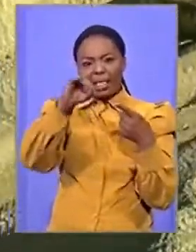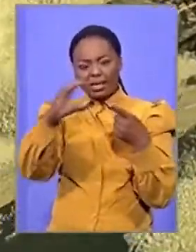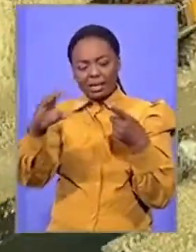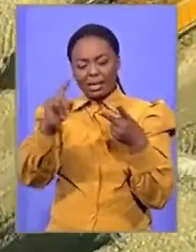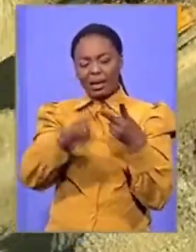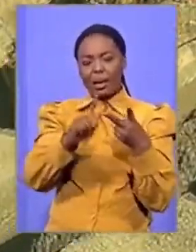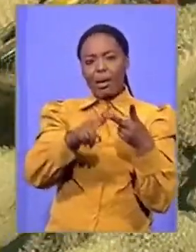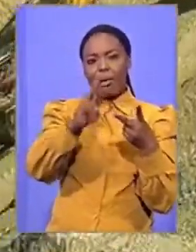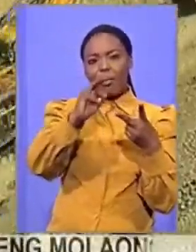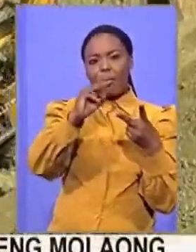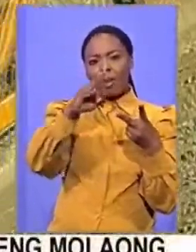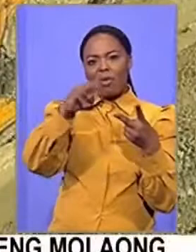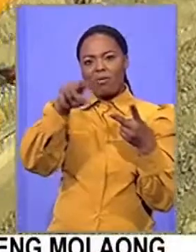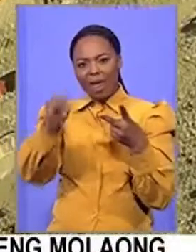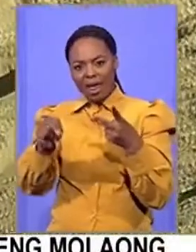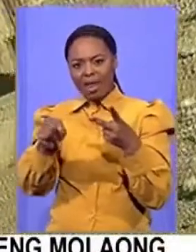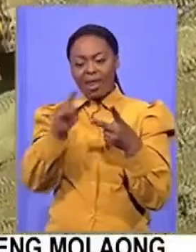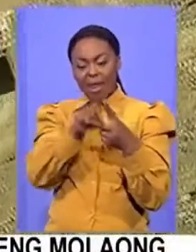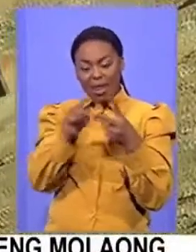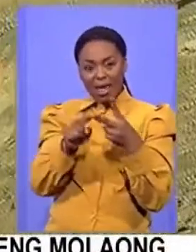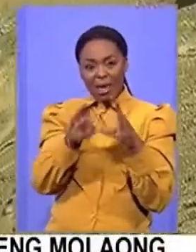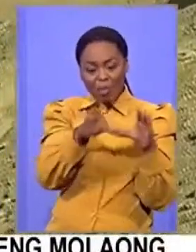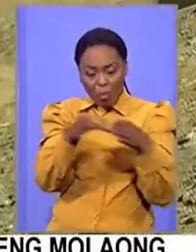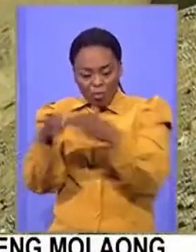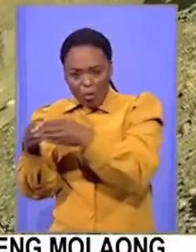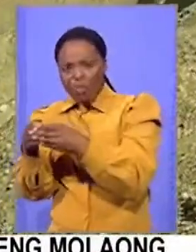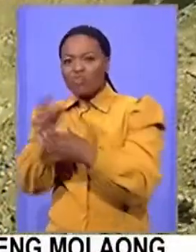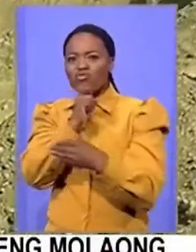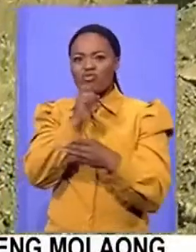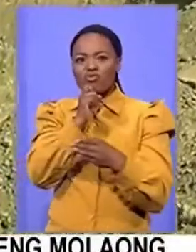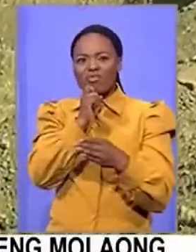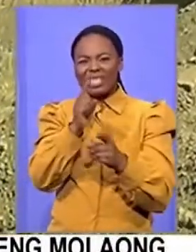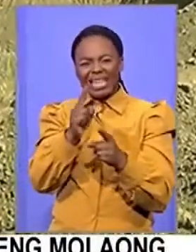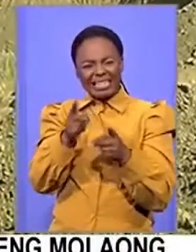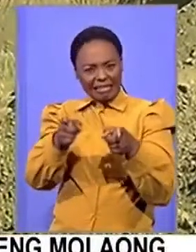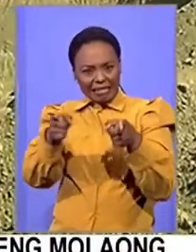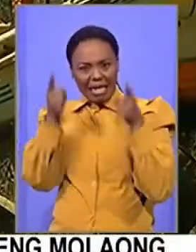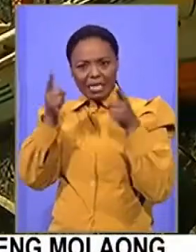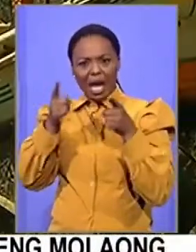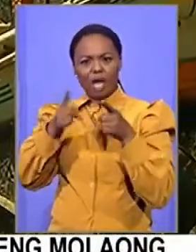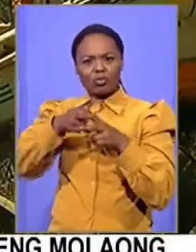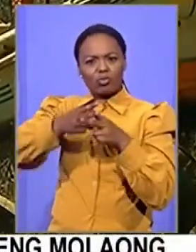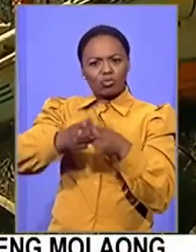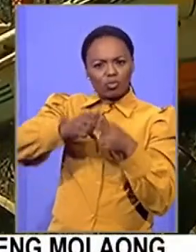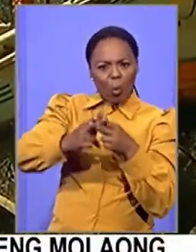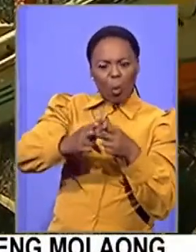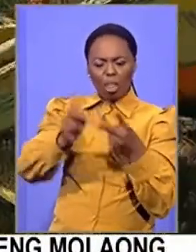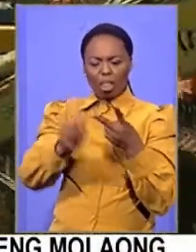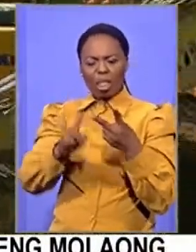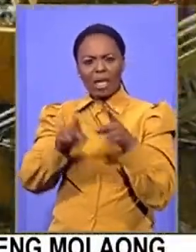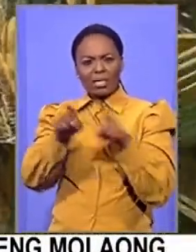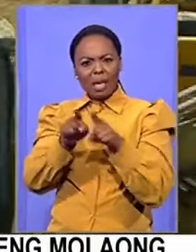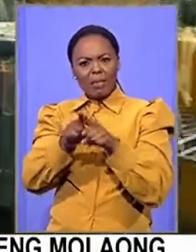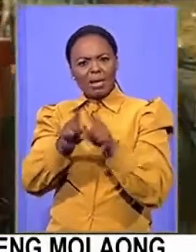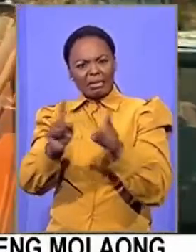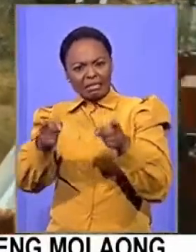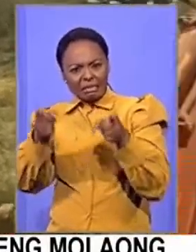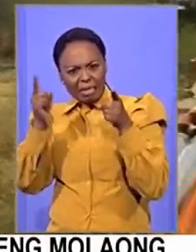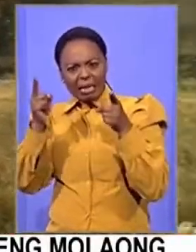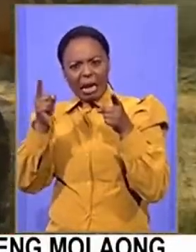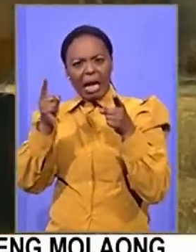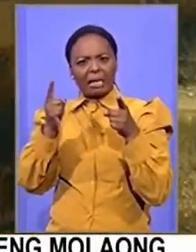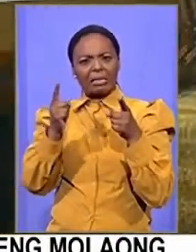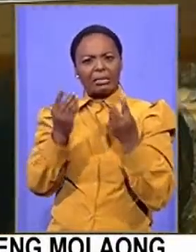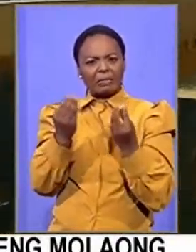ba dizamazama ba šomiša diririšwa tša maemo a godimo go rafa chrome le platinum. Nakong ya ge maphodisa a go lega dizamazama ba